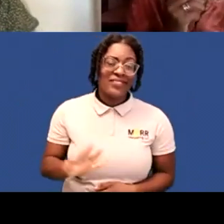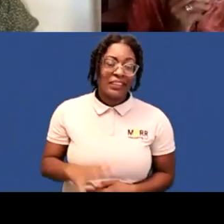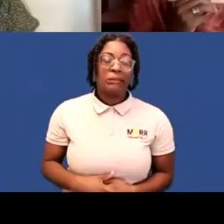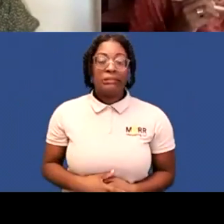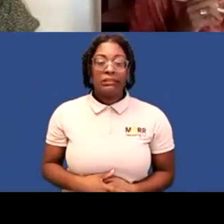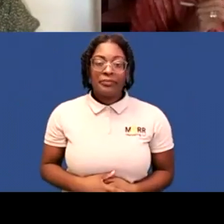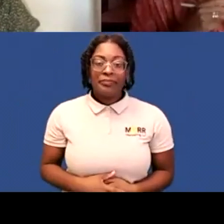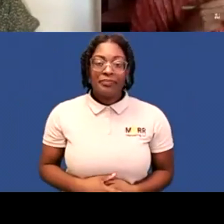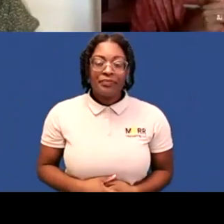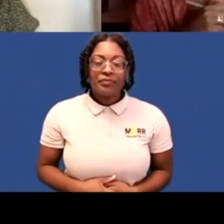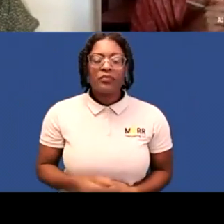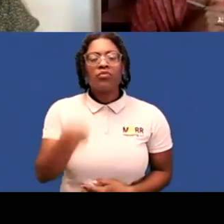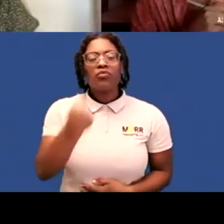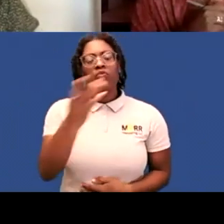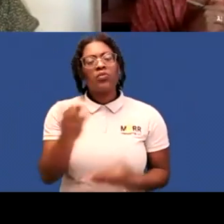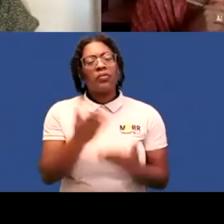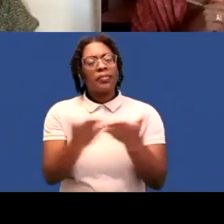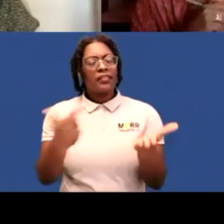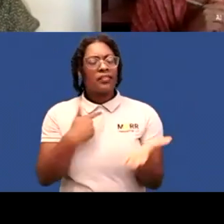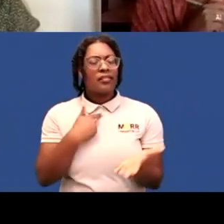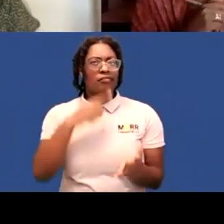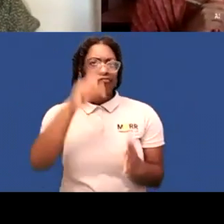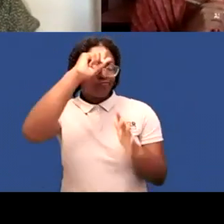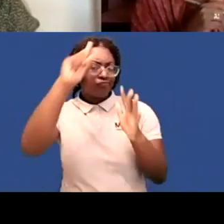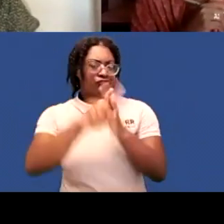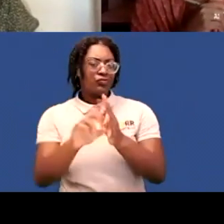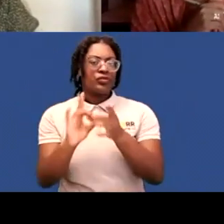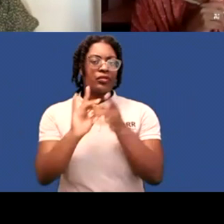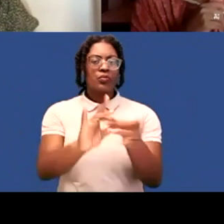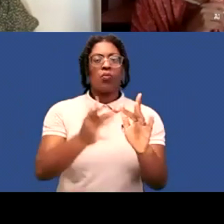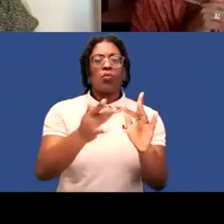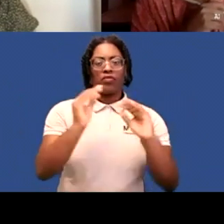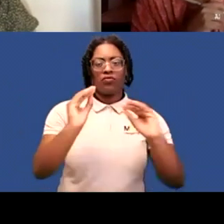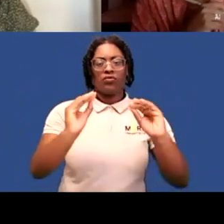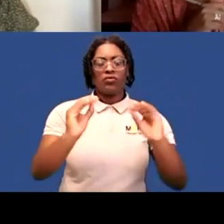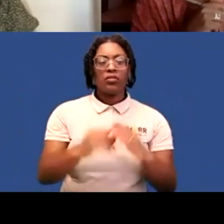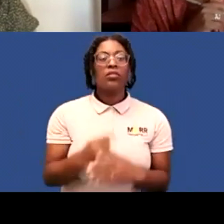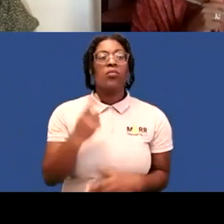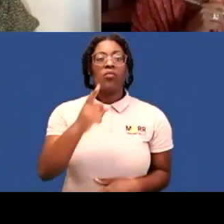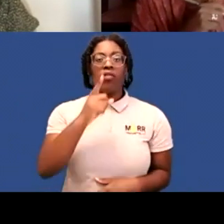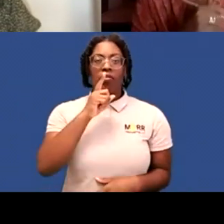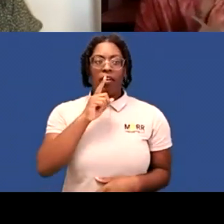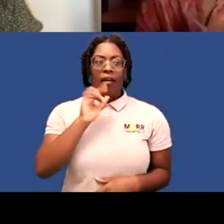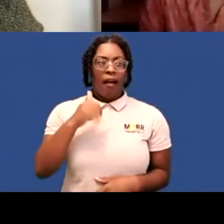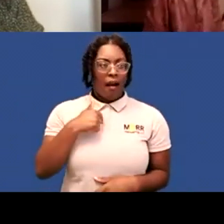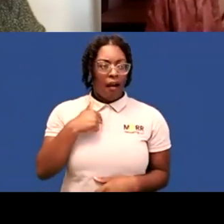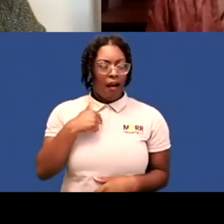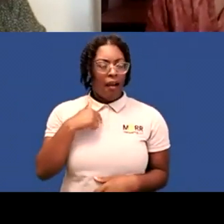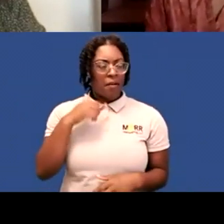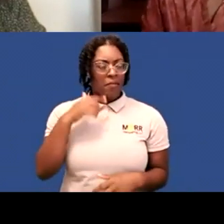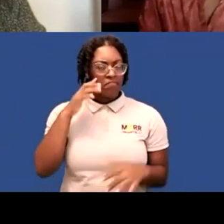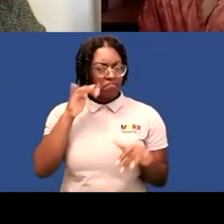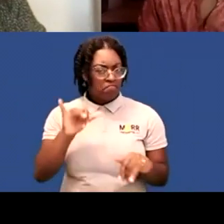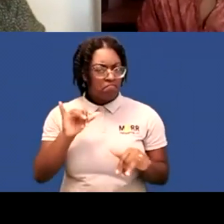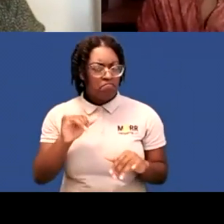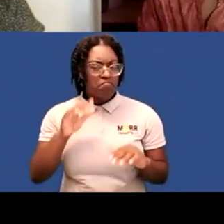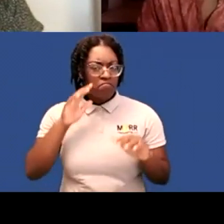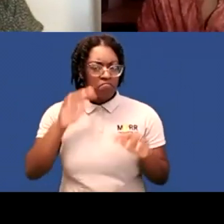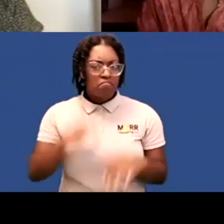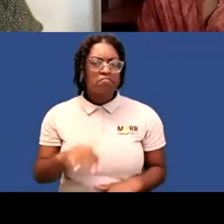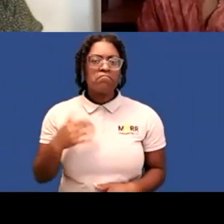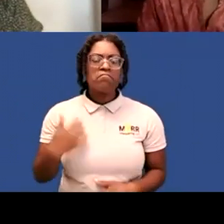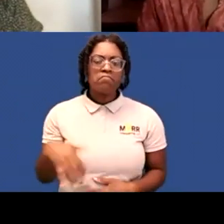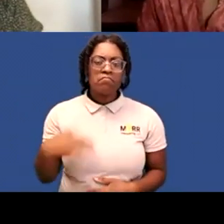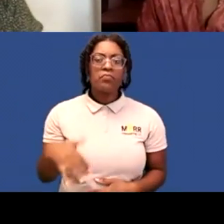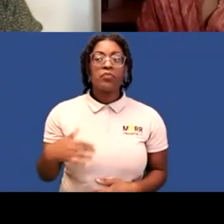online teaching right now. And one of them that's actually surprised me was we have a shared resource right